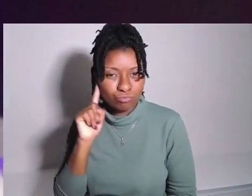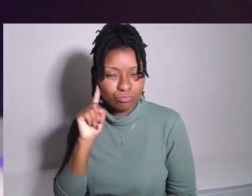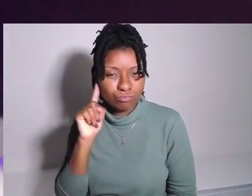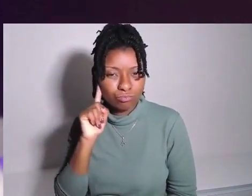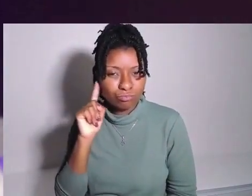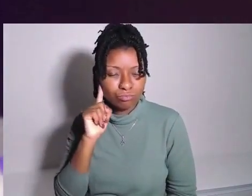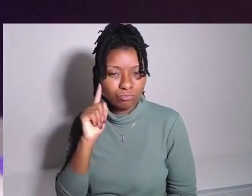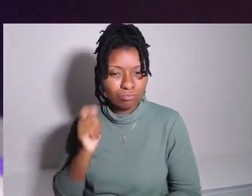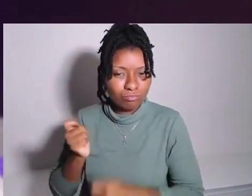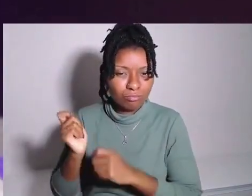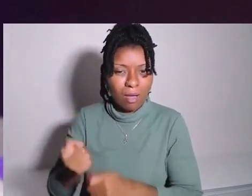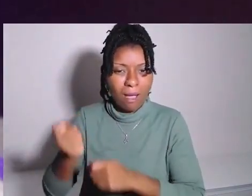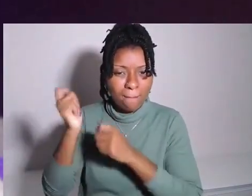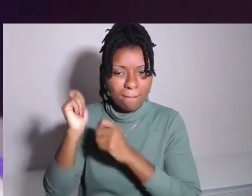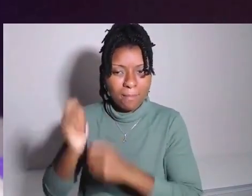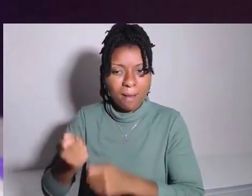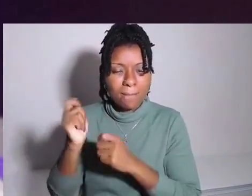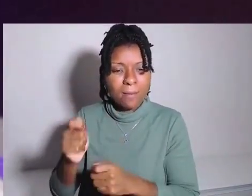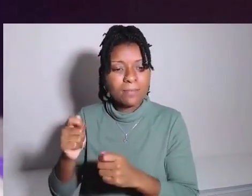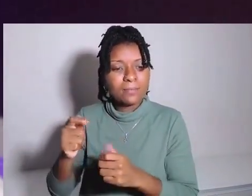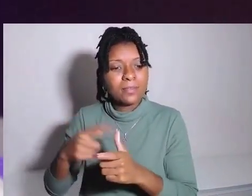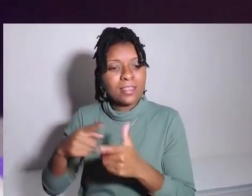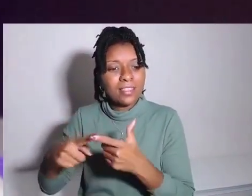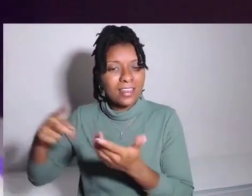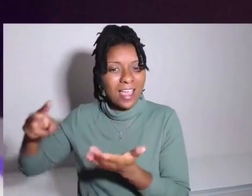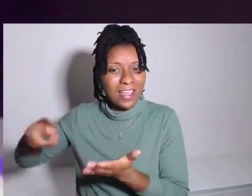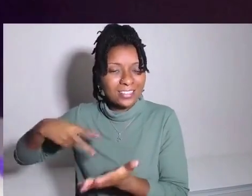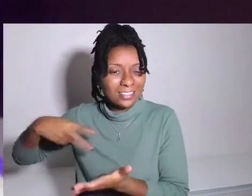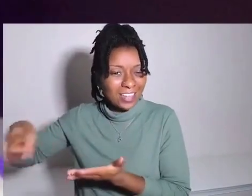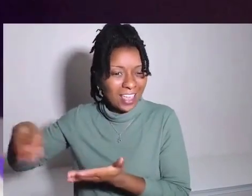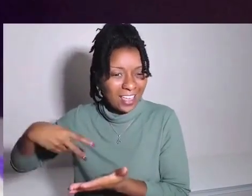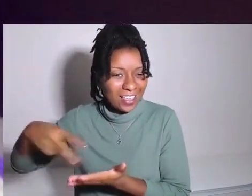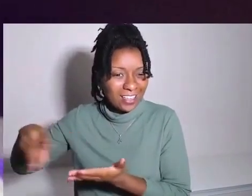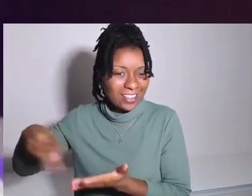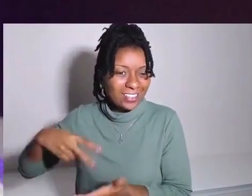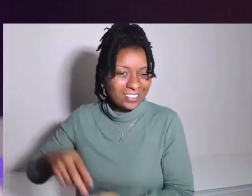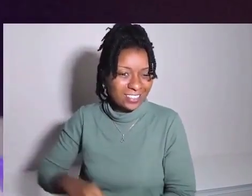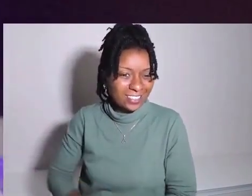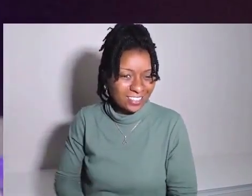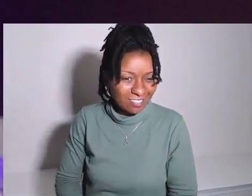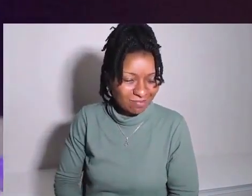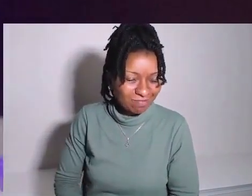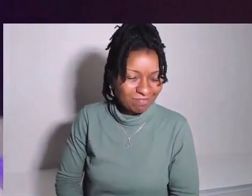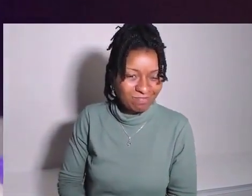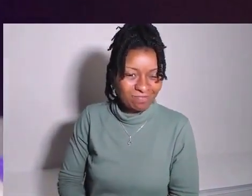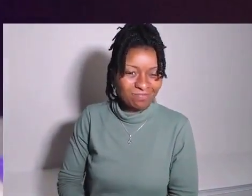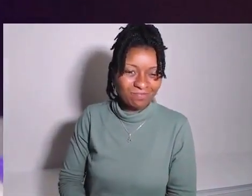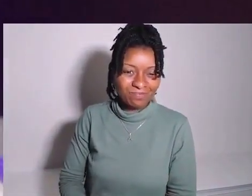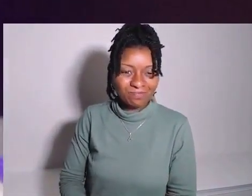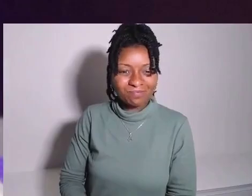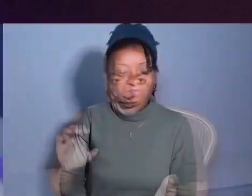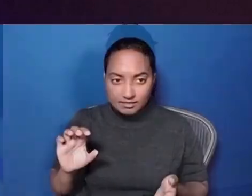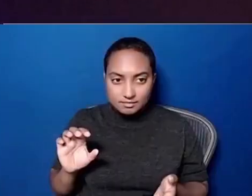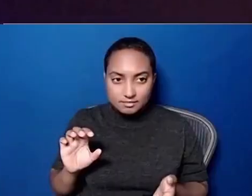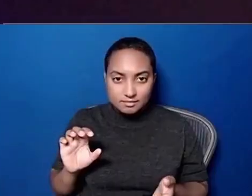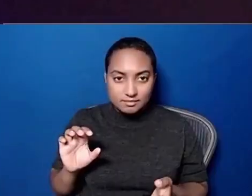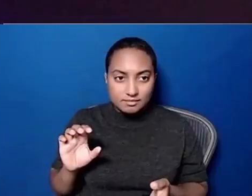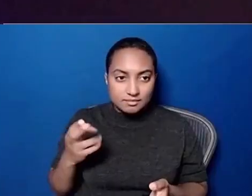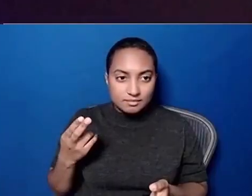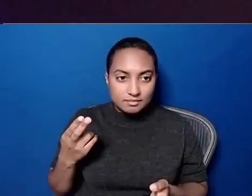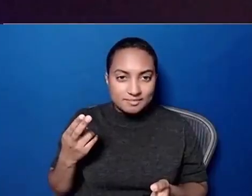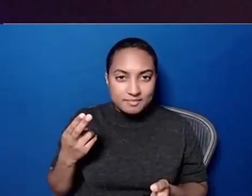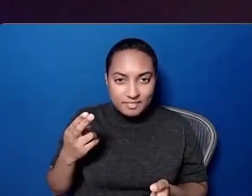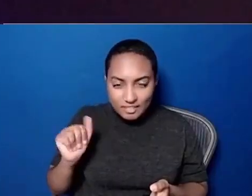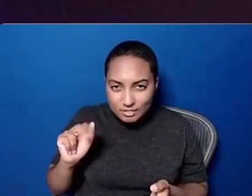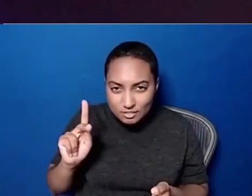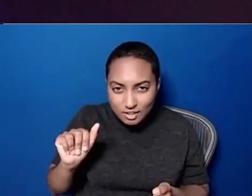And then I dance. Ooh, I will put on Chaka Khan and move around this house. Or